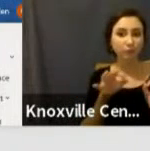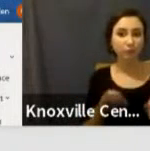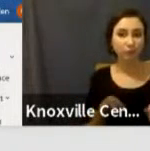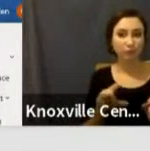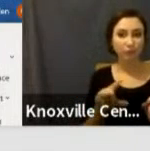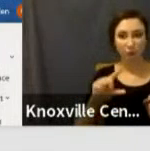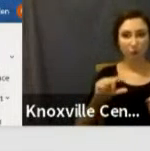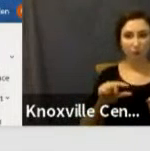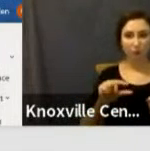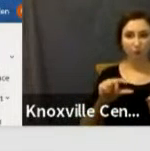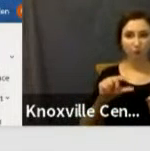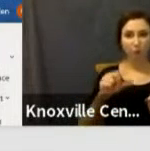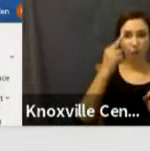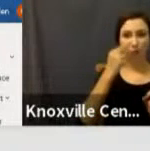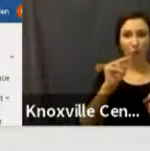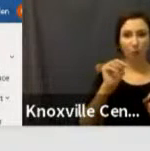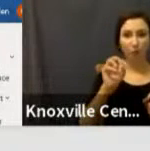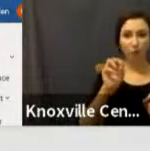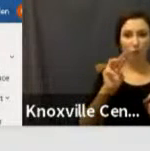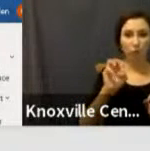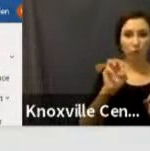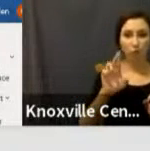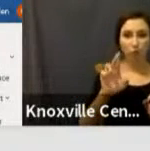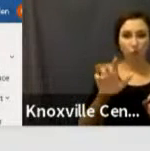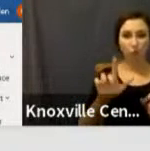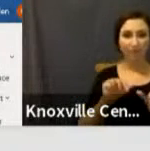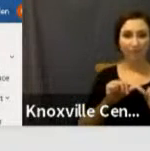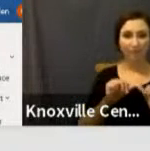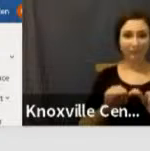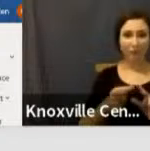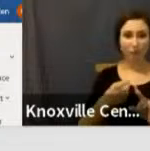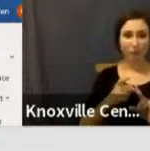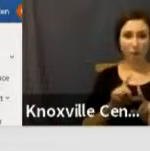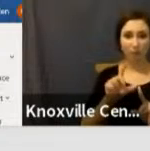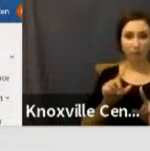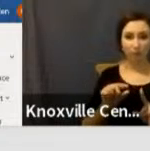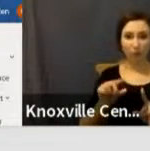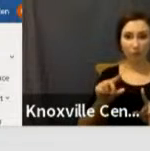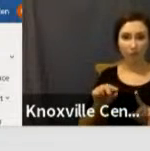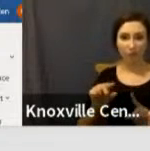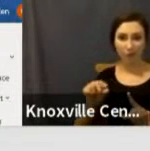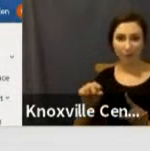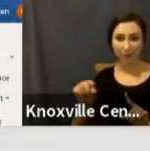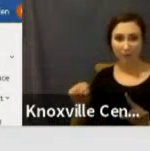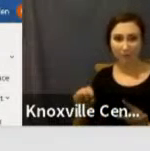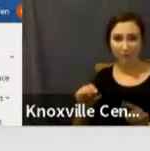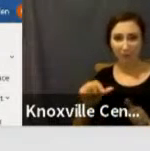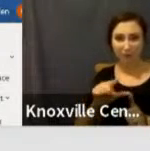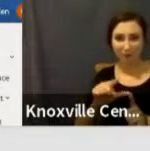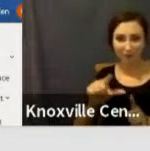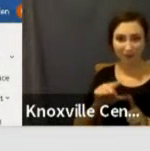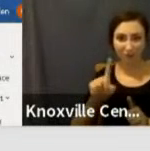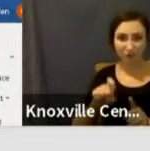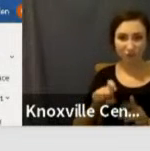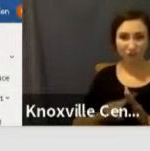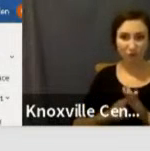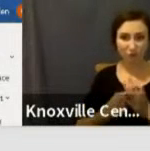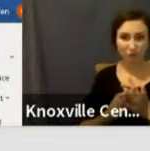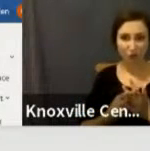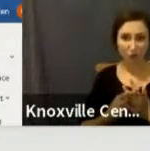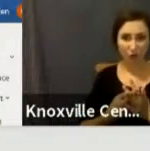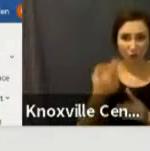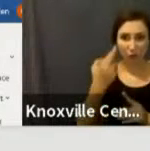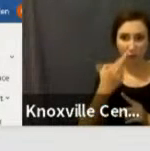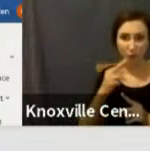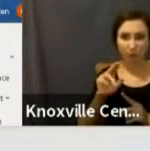Roman numeral lettering continues from small letter to small letter. That is, it should start over with Roman numeral